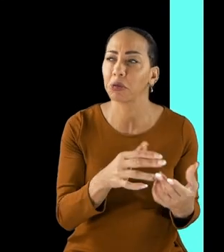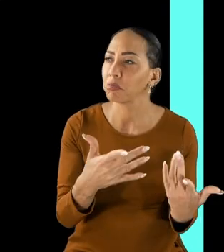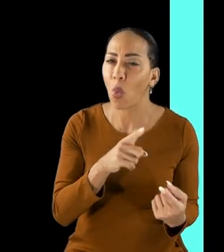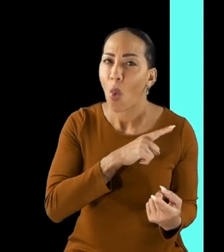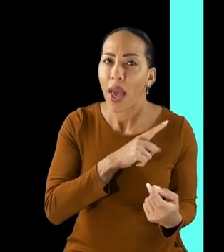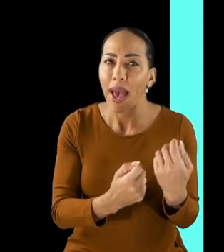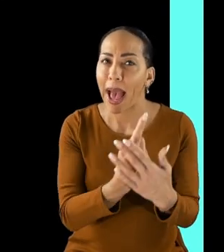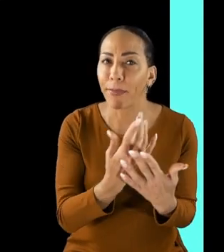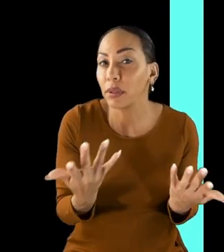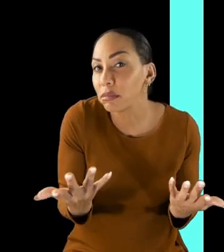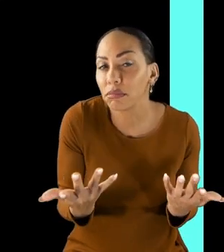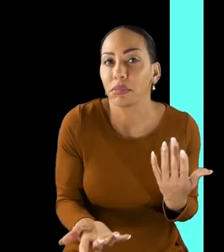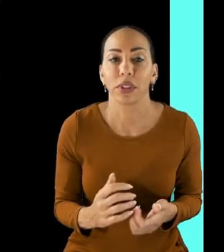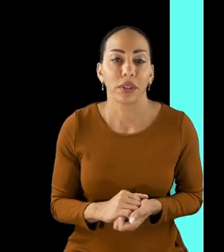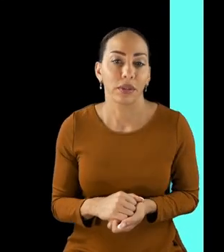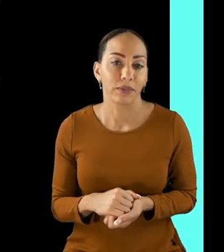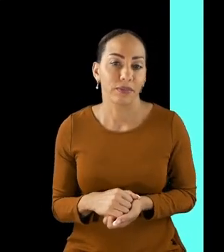that